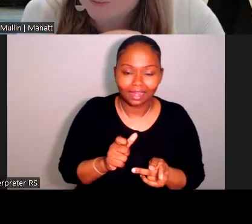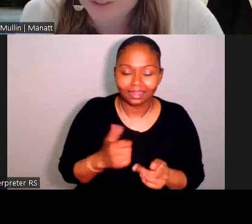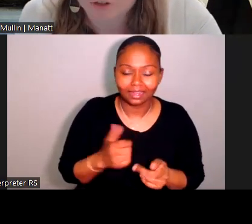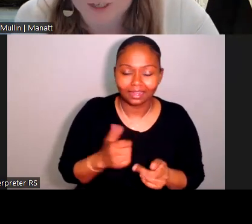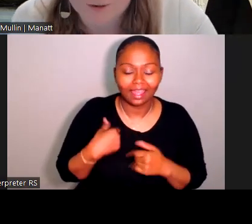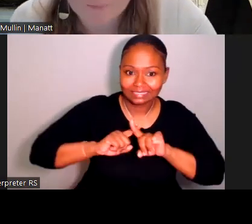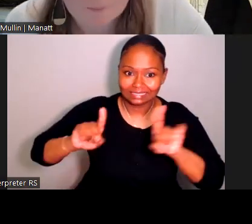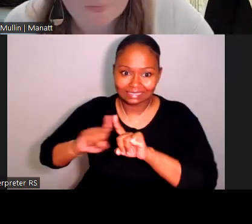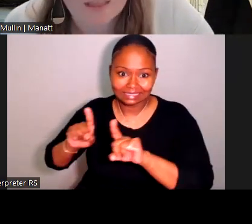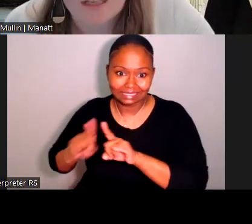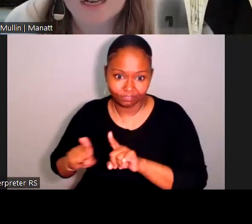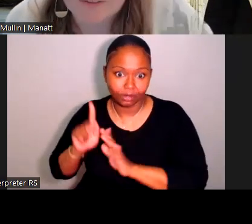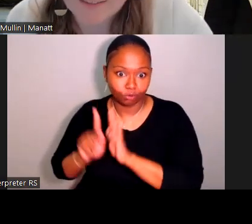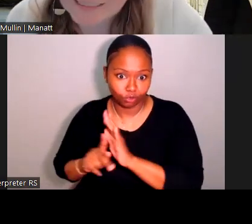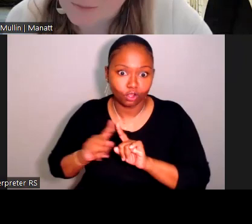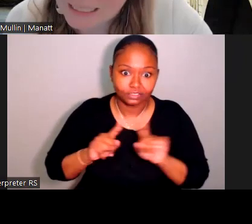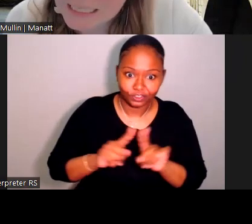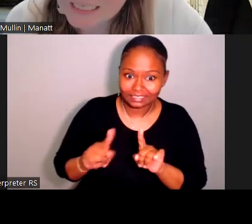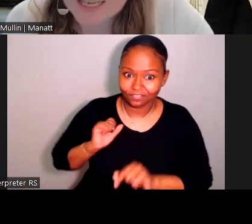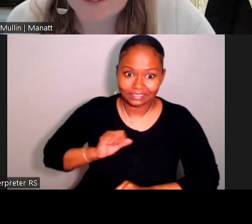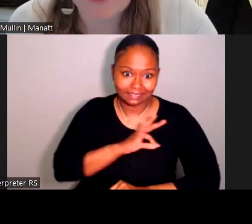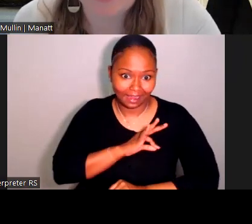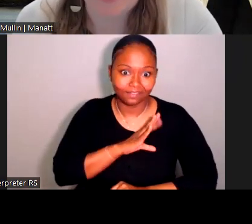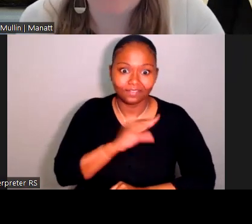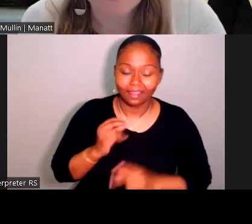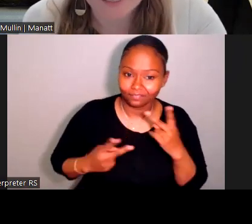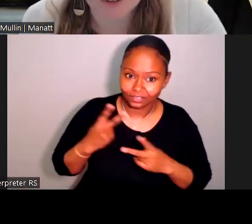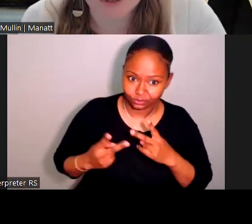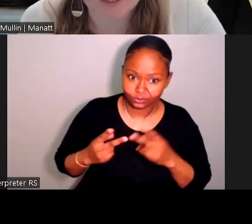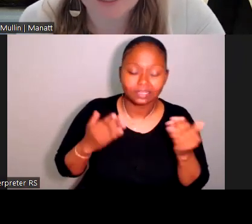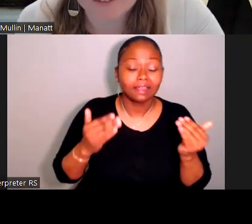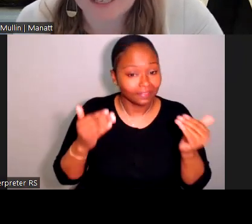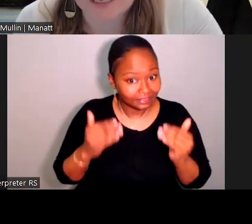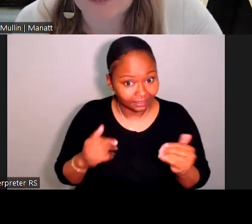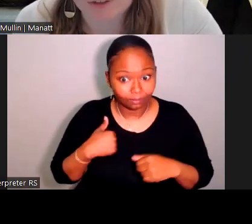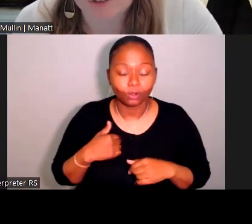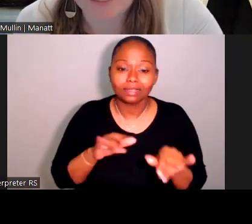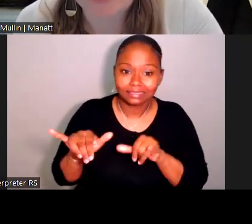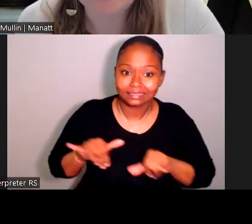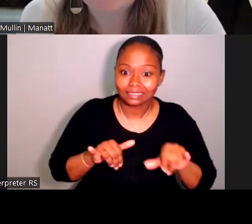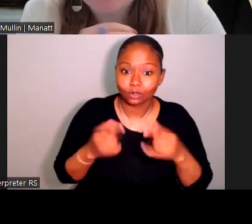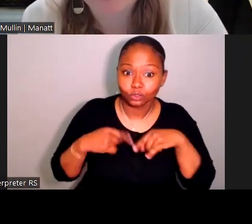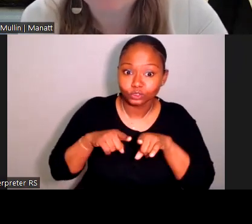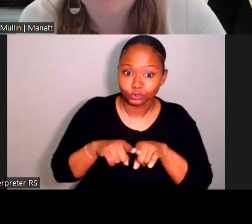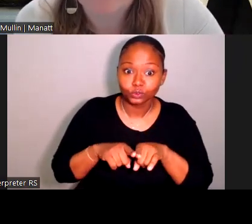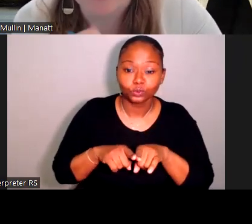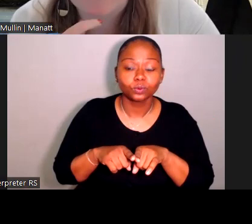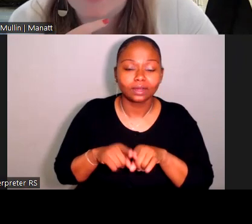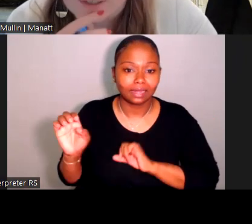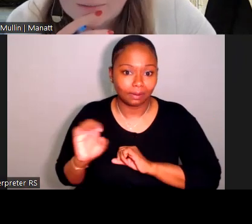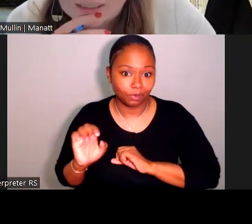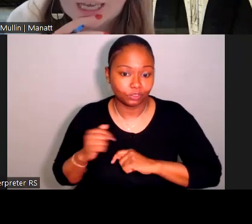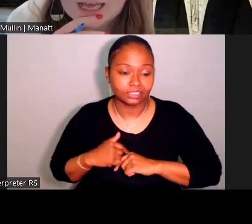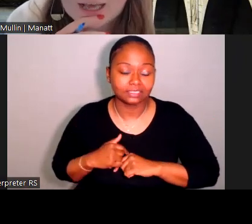lot more definition there. The second piece is saying, as a standard during a state of emergency, visiting